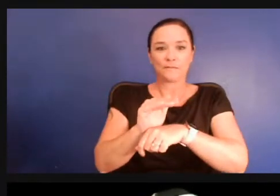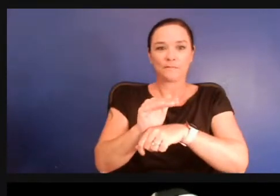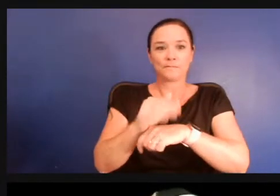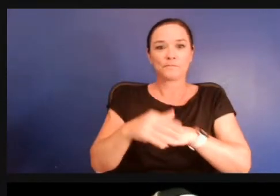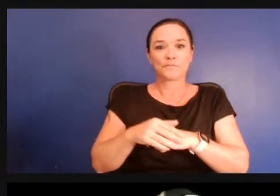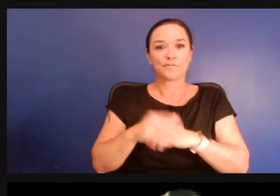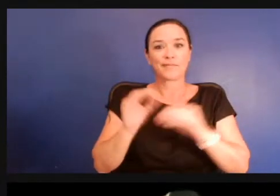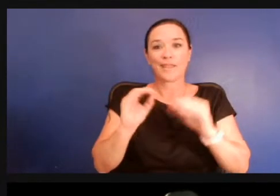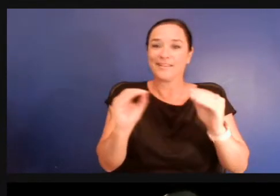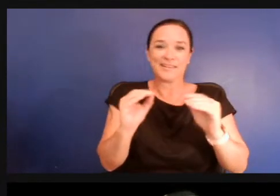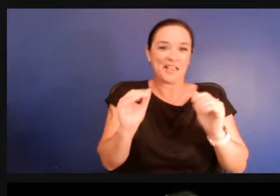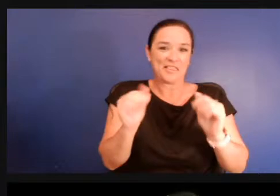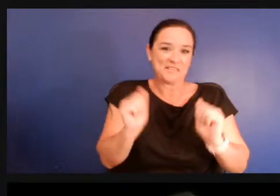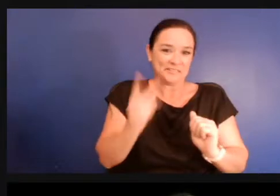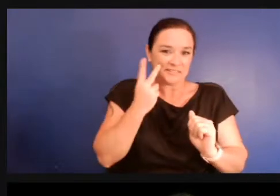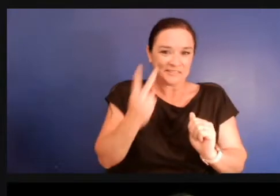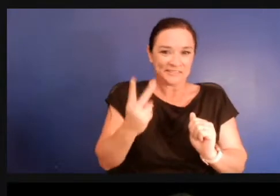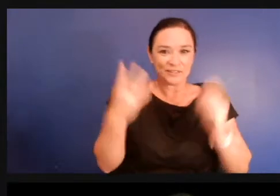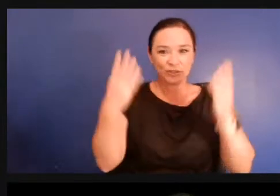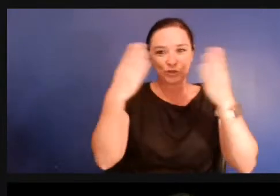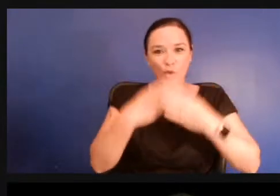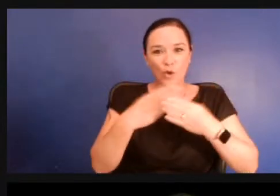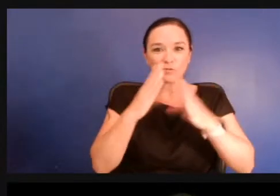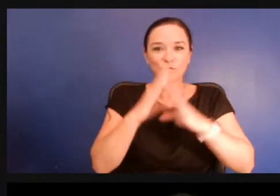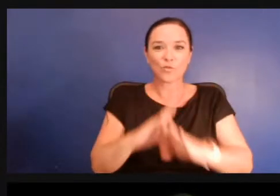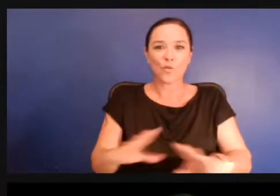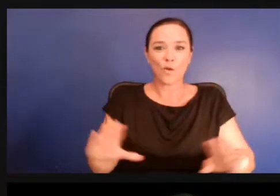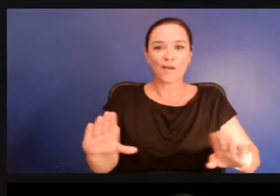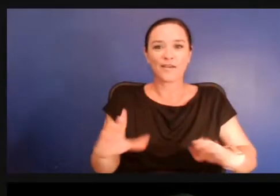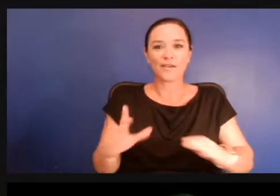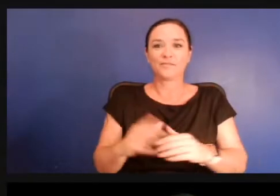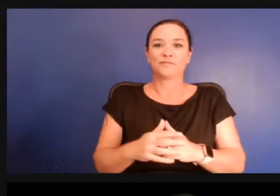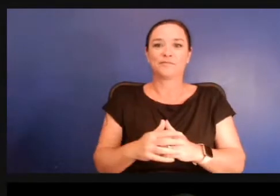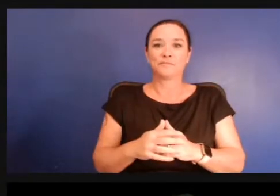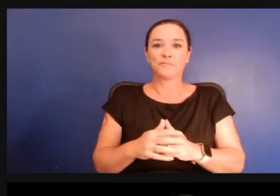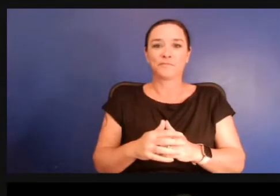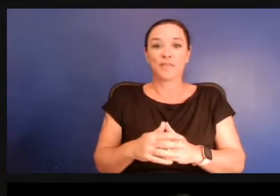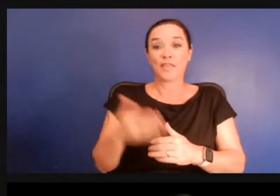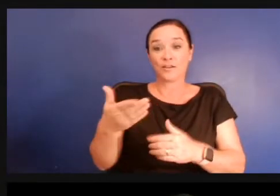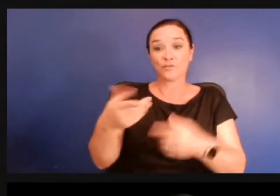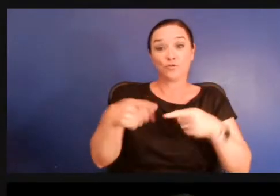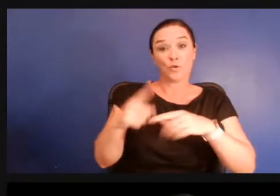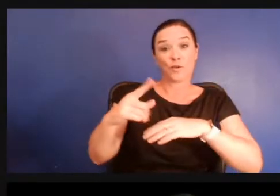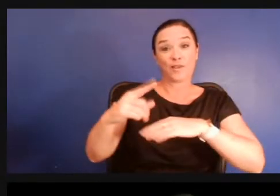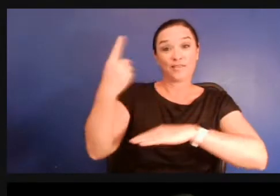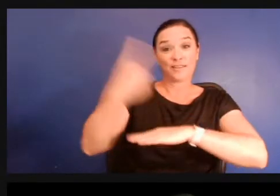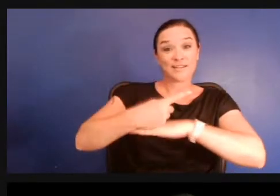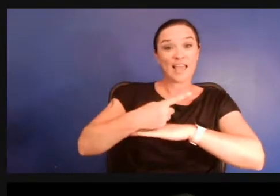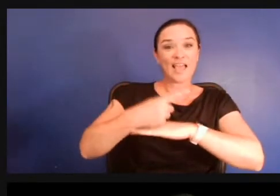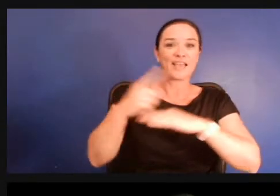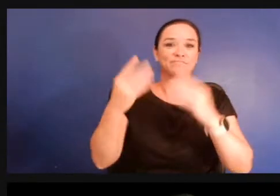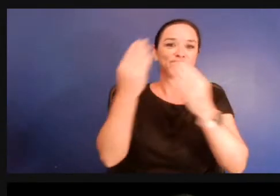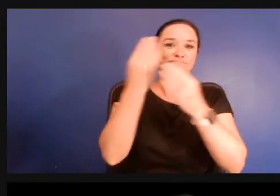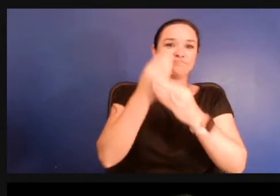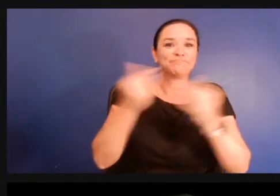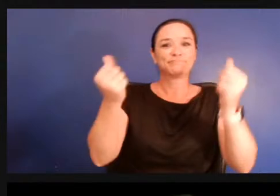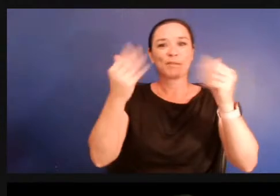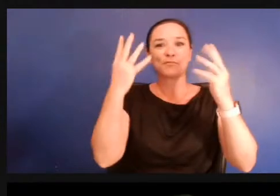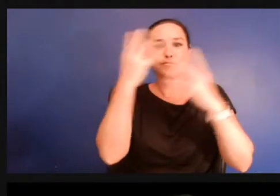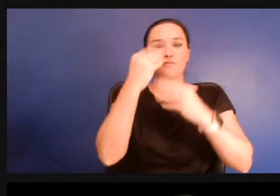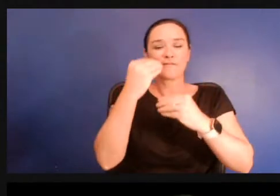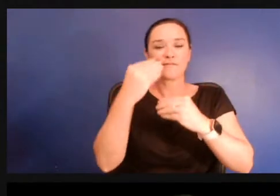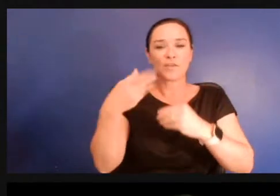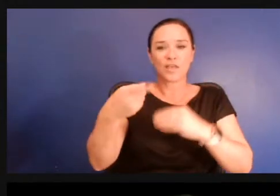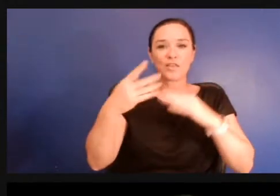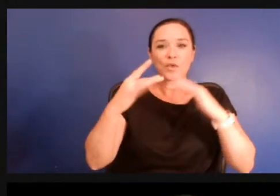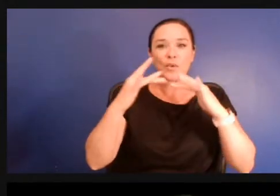Nothing to see, very quiet and dark and quiet. And here in the daytime, nice clear skies, start of the day, and view across the lava flows of